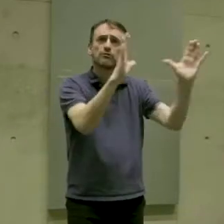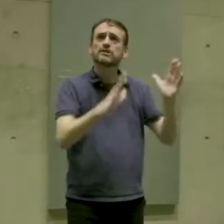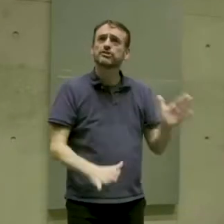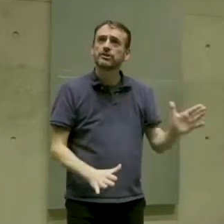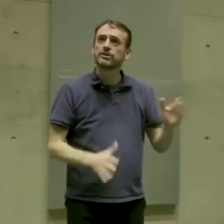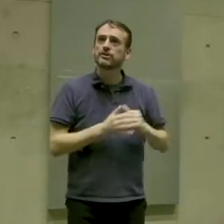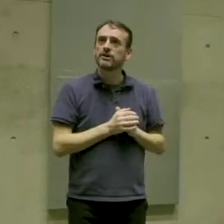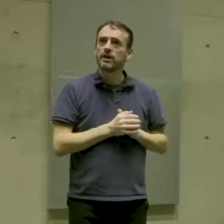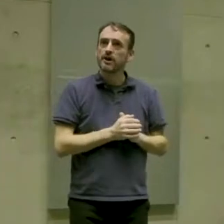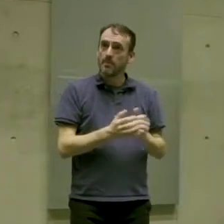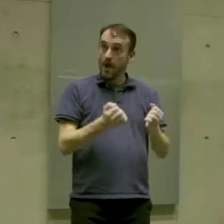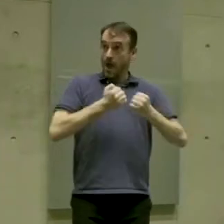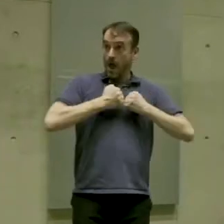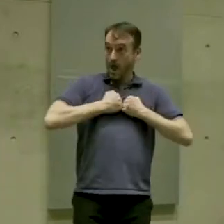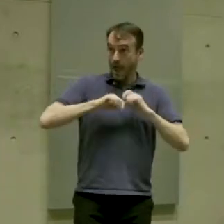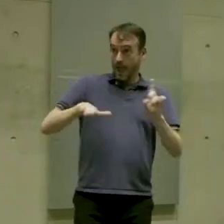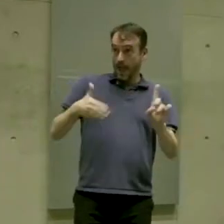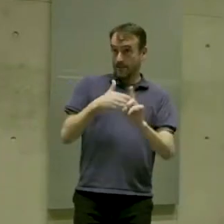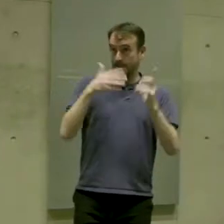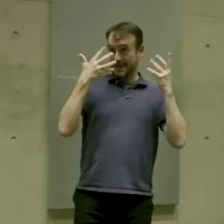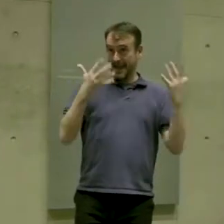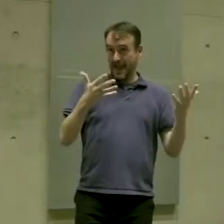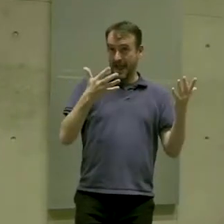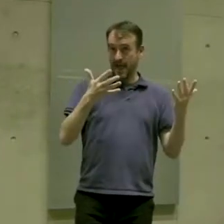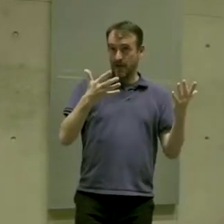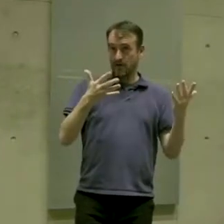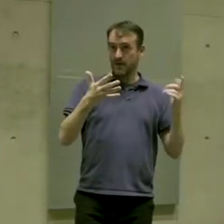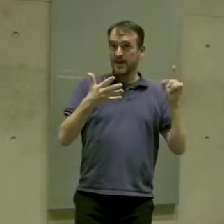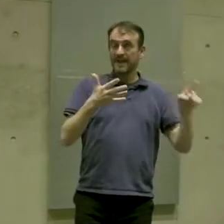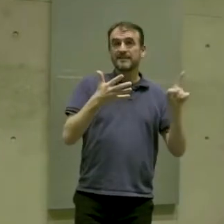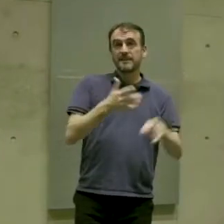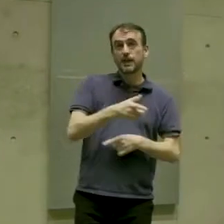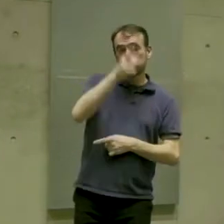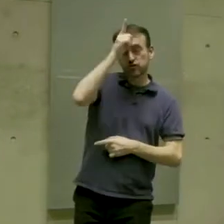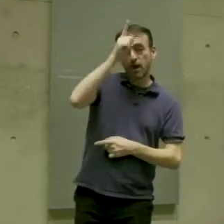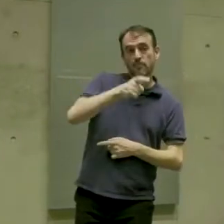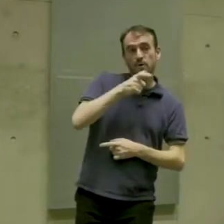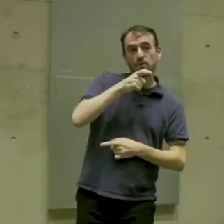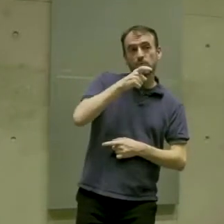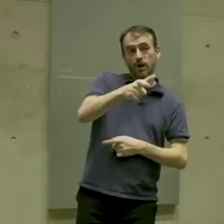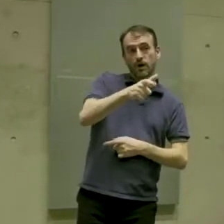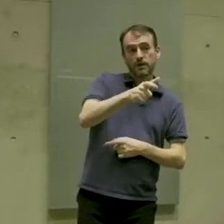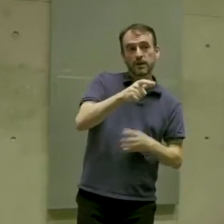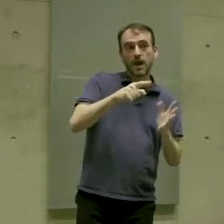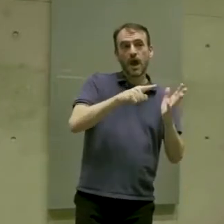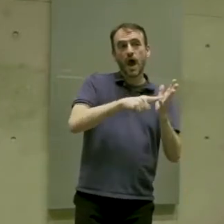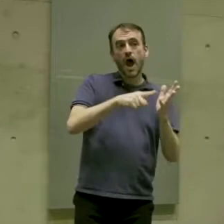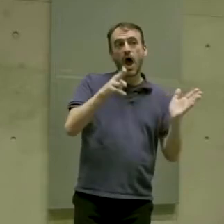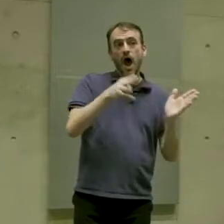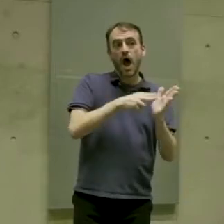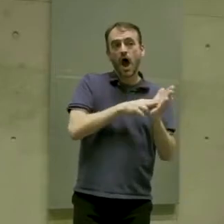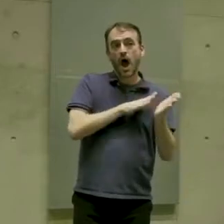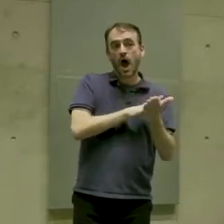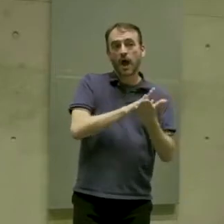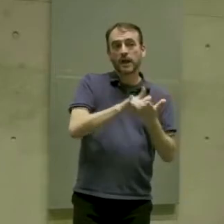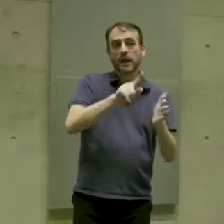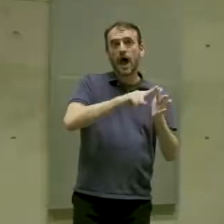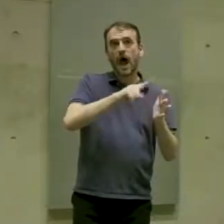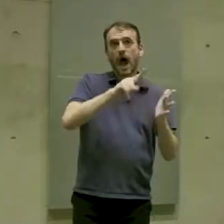for our purpose right now is the German word he uses, unheimlich, literally